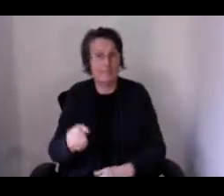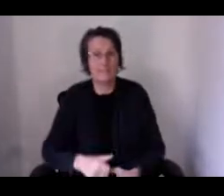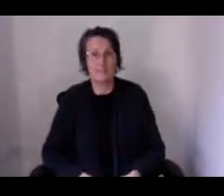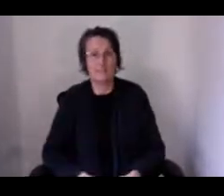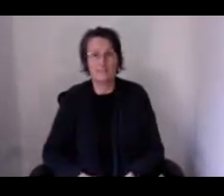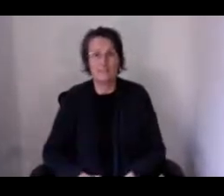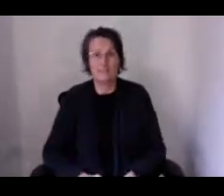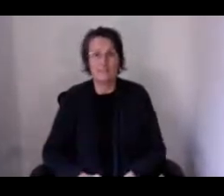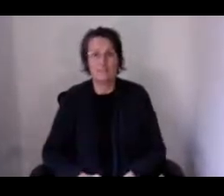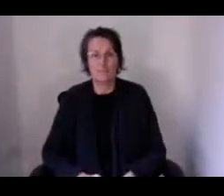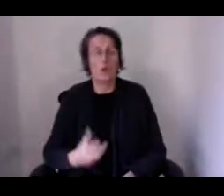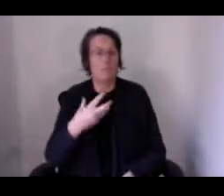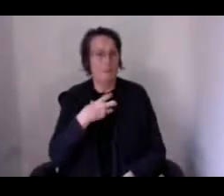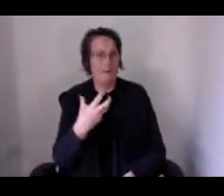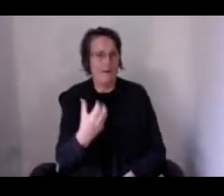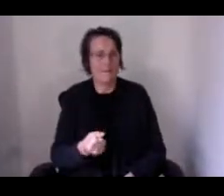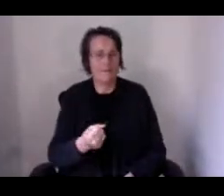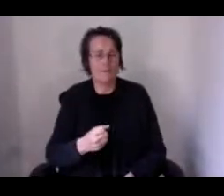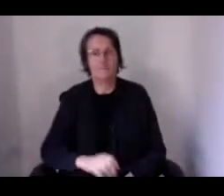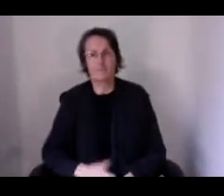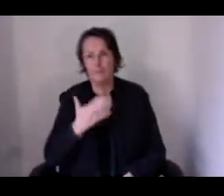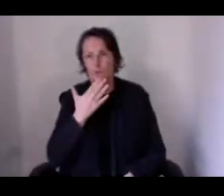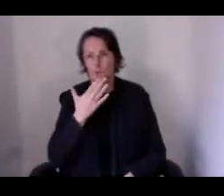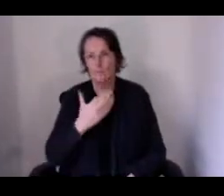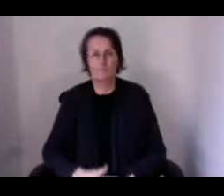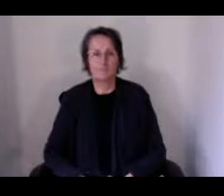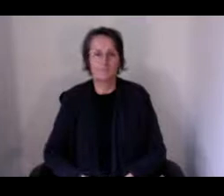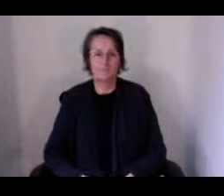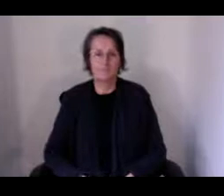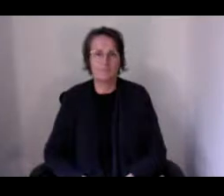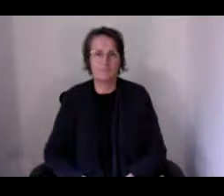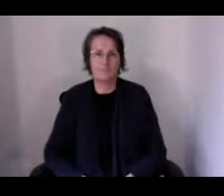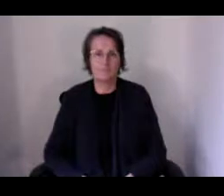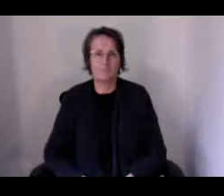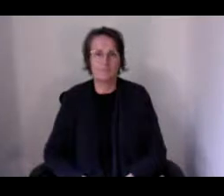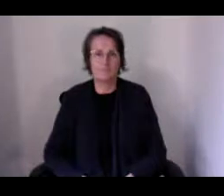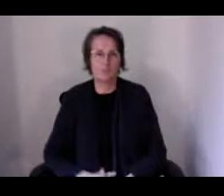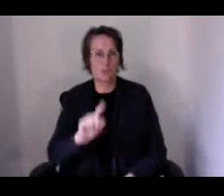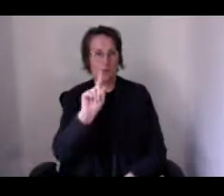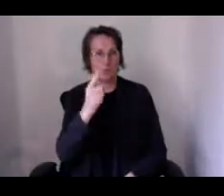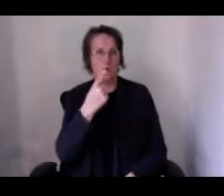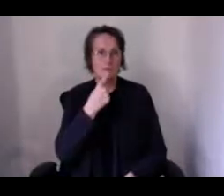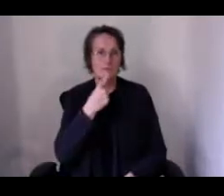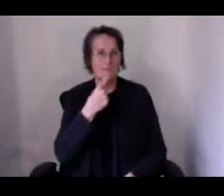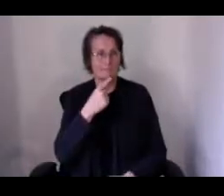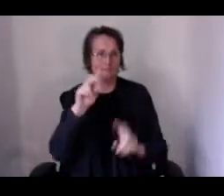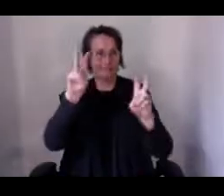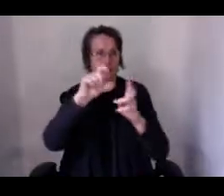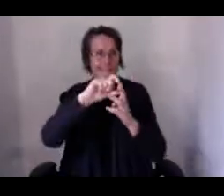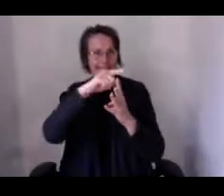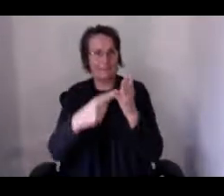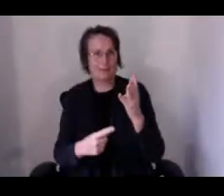Oh, there's more. Sorry. Thank you. Yes. Oh, what sort of disability do you consider as disability? I think